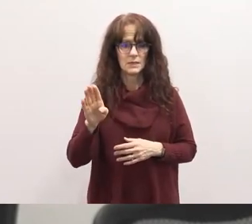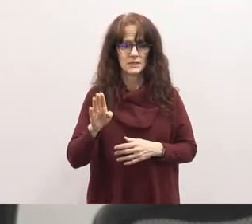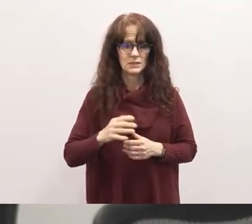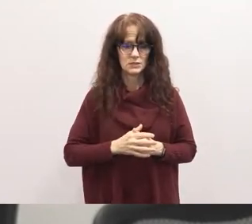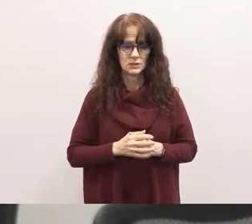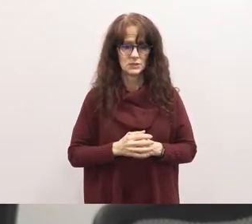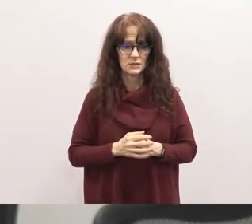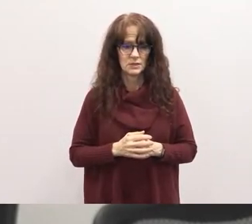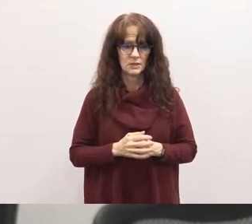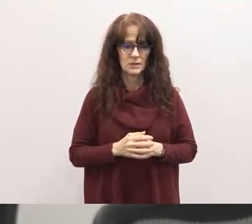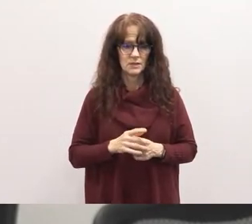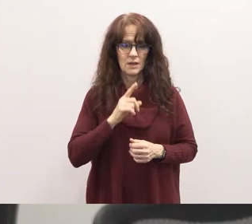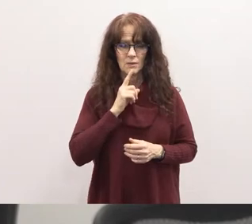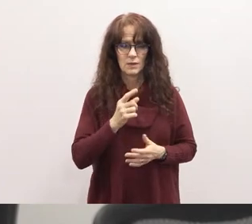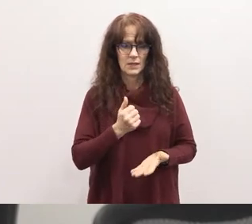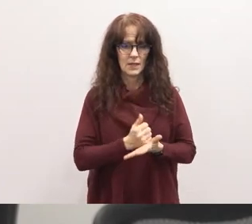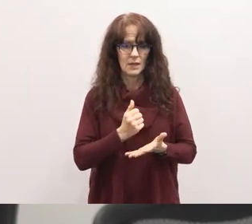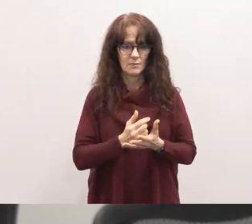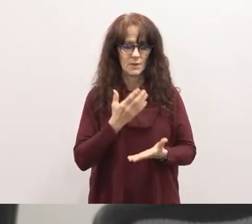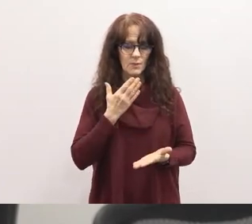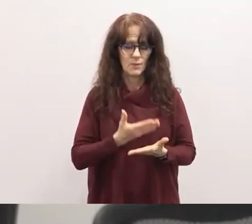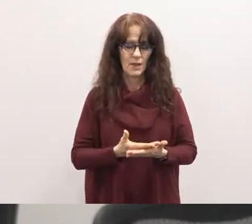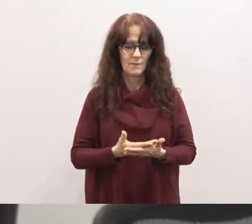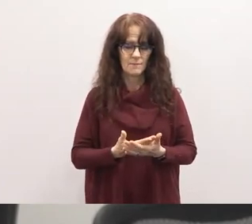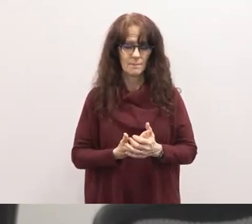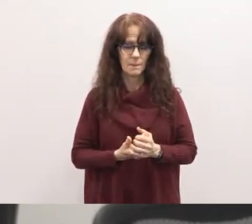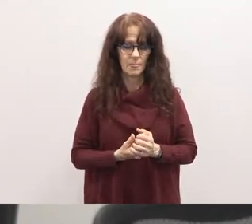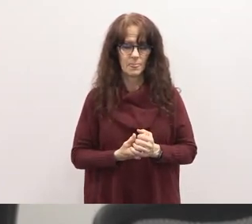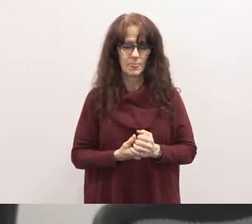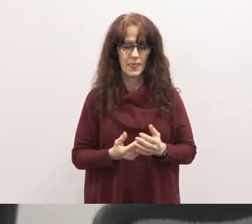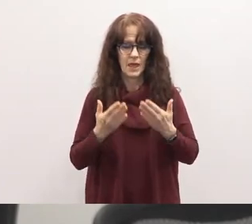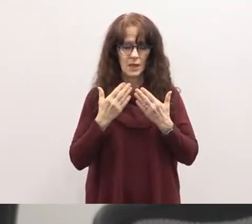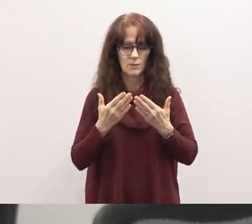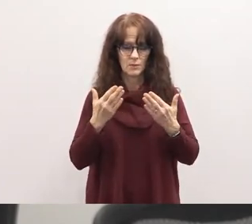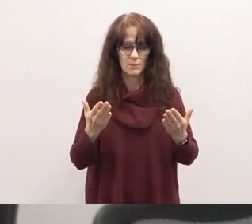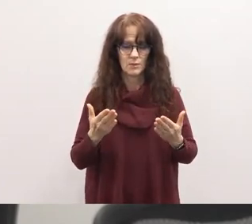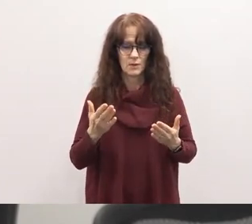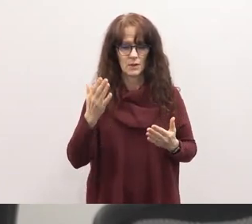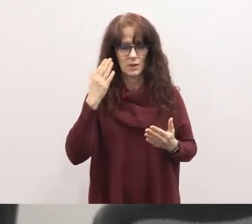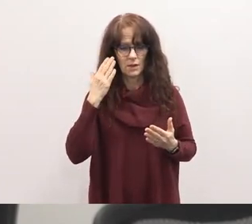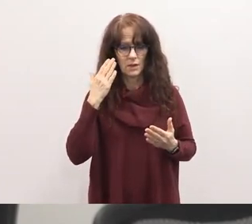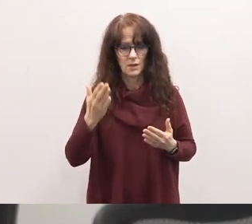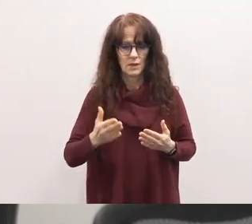so it has served me well. But I'm grateful. I know I made